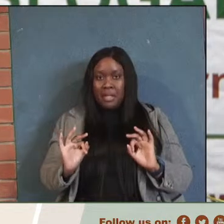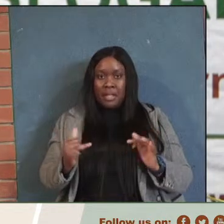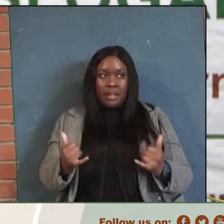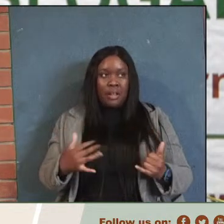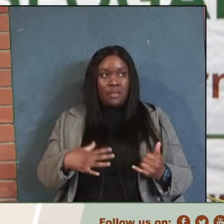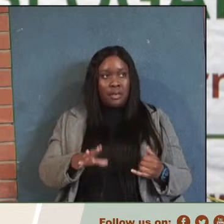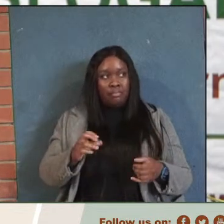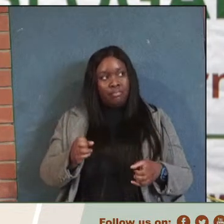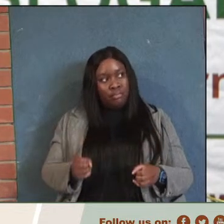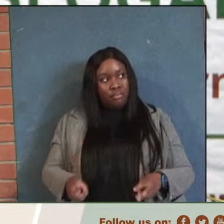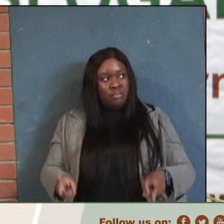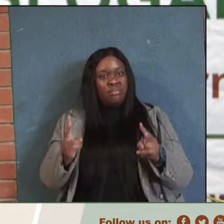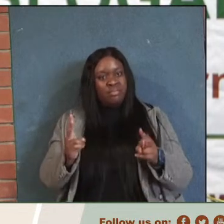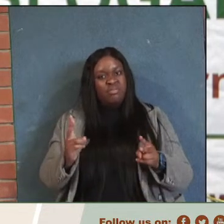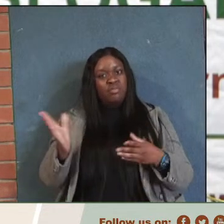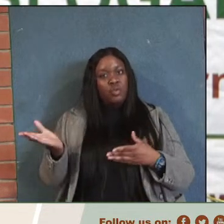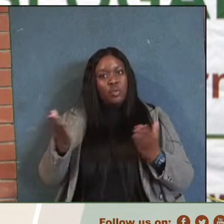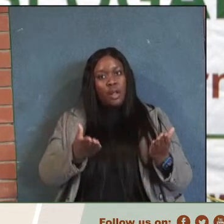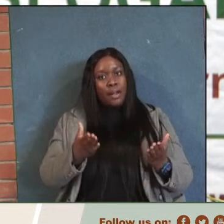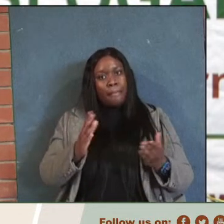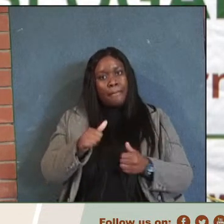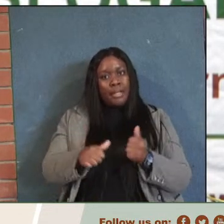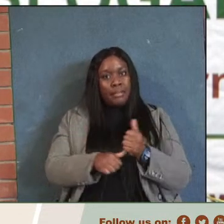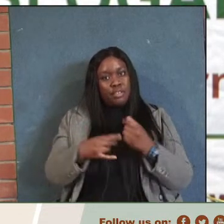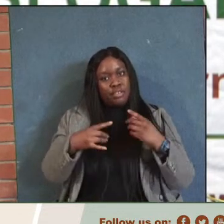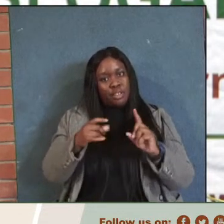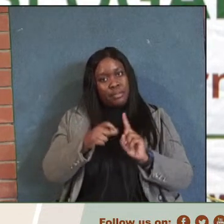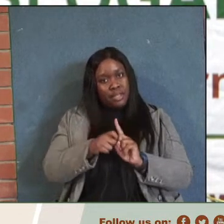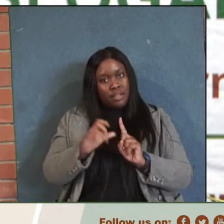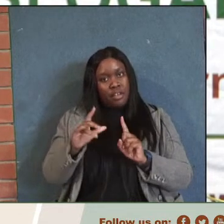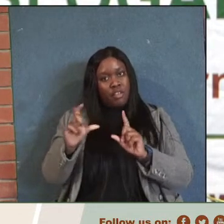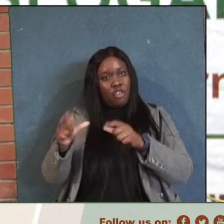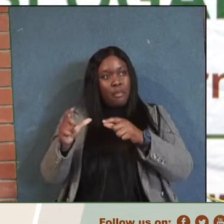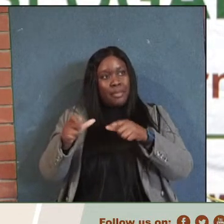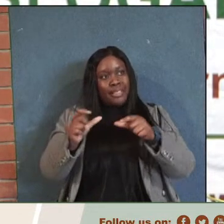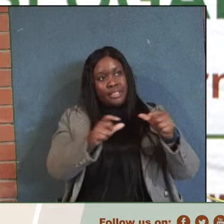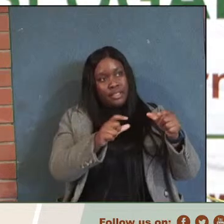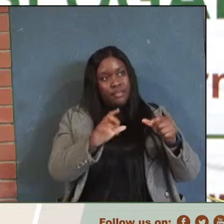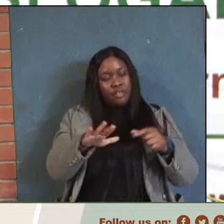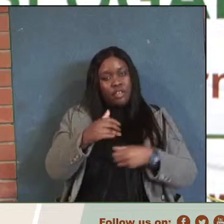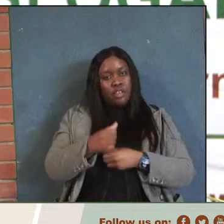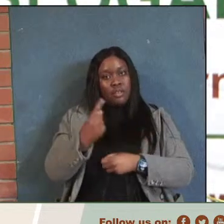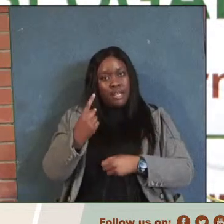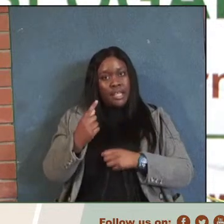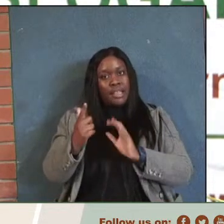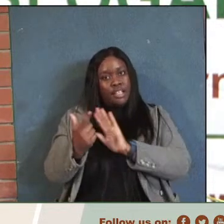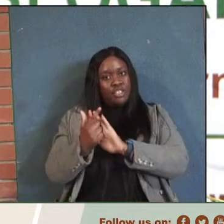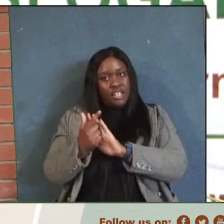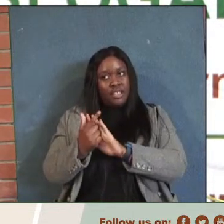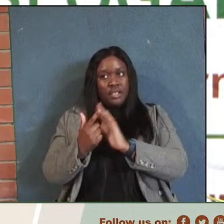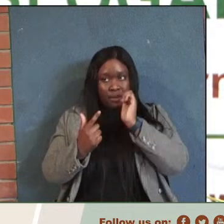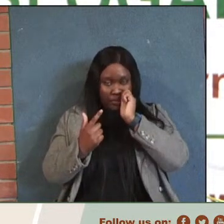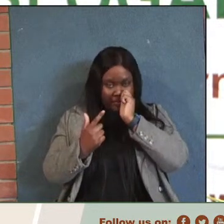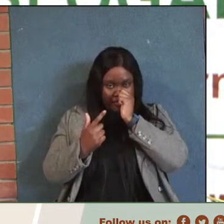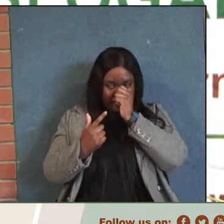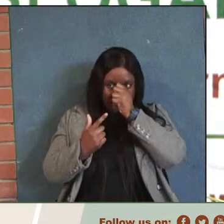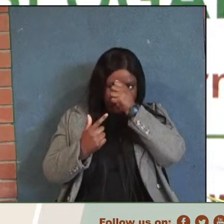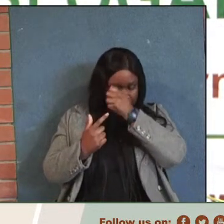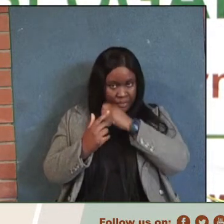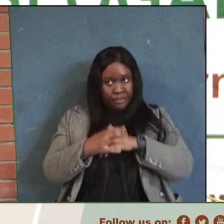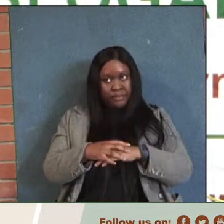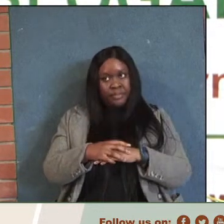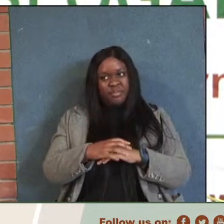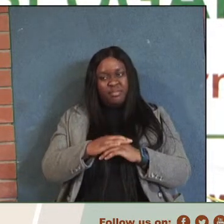I now take this opportunity to welcome the Deputy Chairperson of Committees of the Gauteng Legislature, Honorable Mpapa